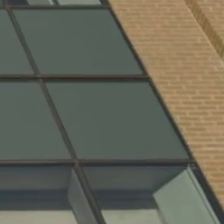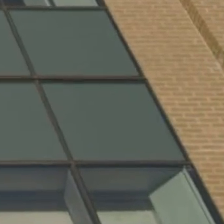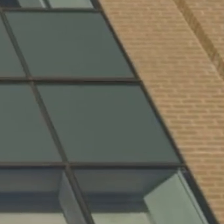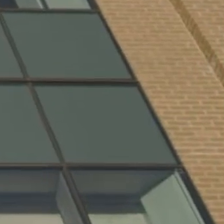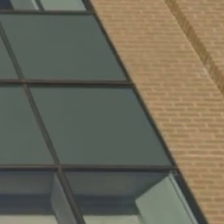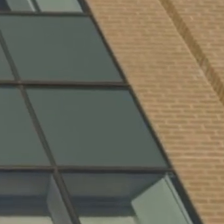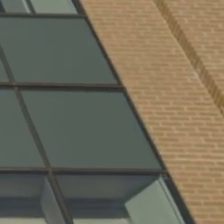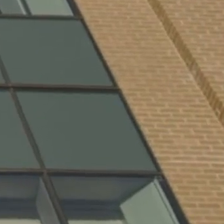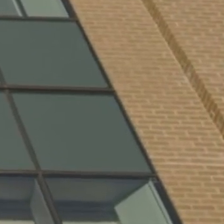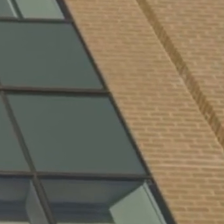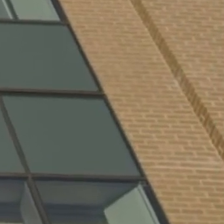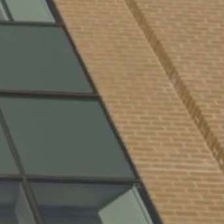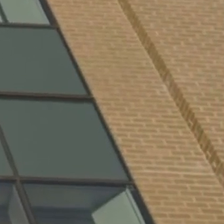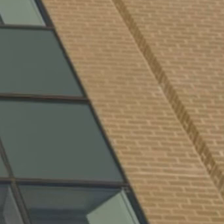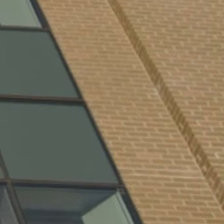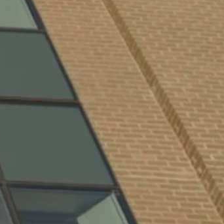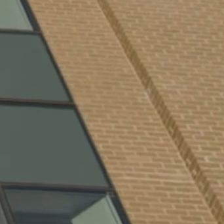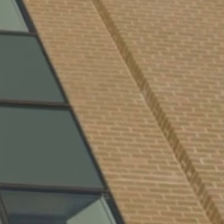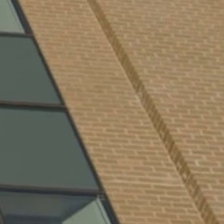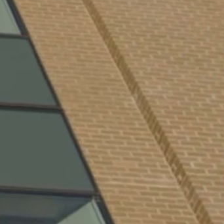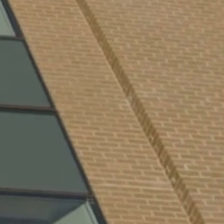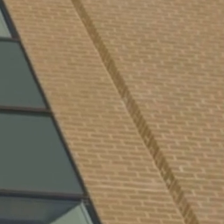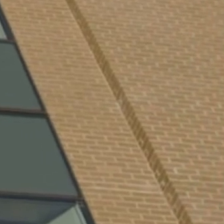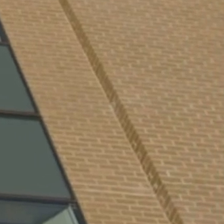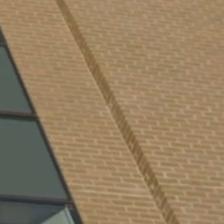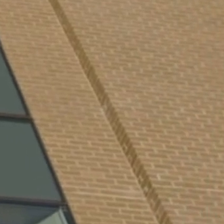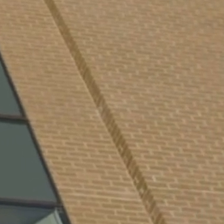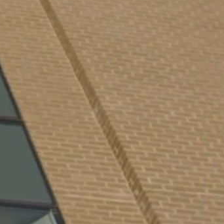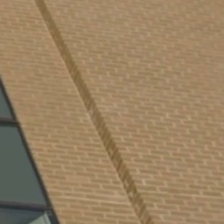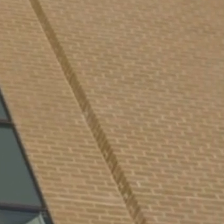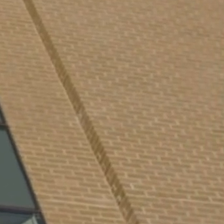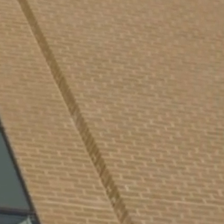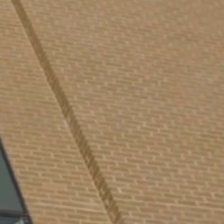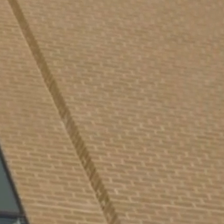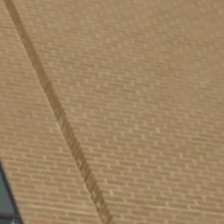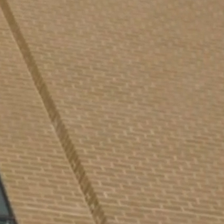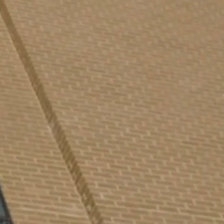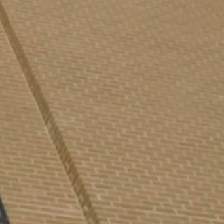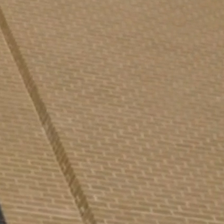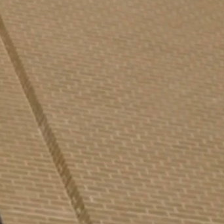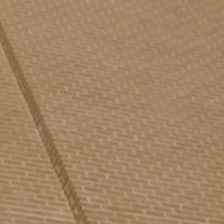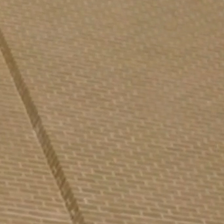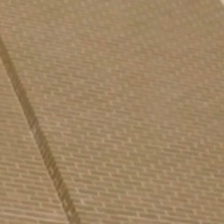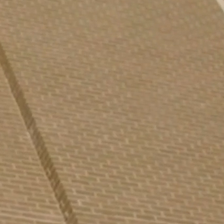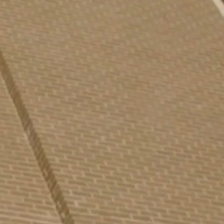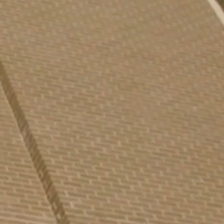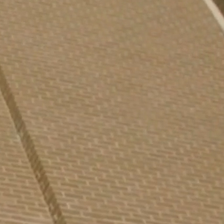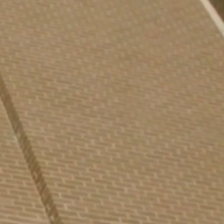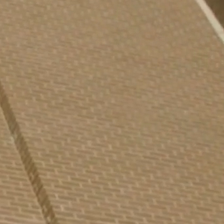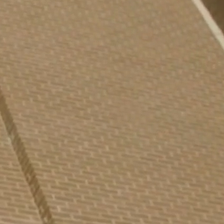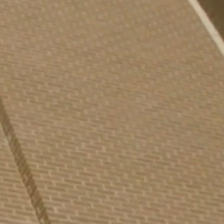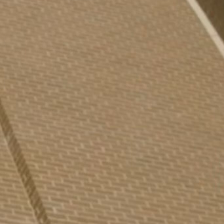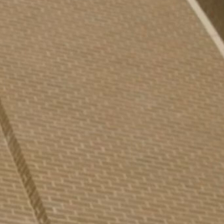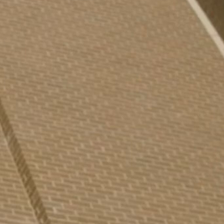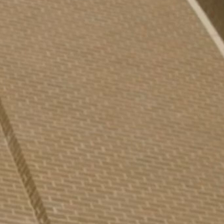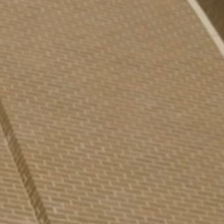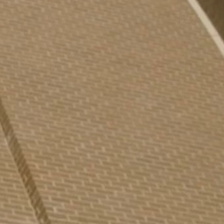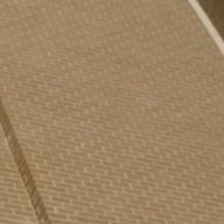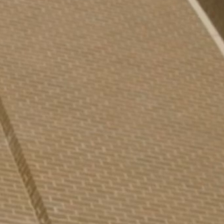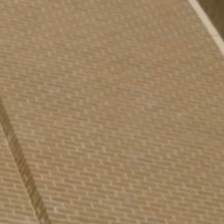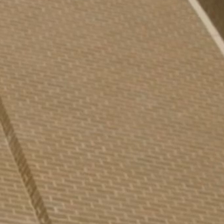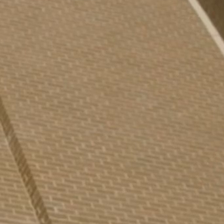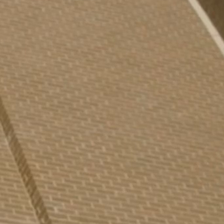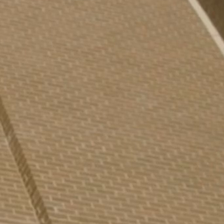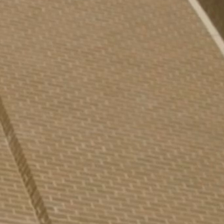led to discussions with healthcare systems, which ultimately generated the relationship with Centura. If you look at the two